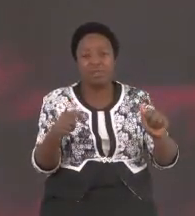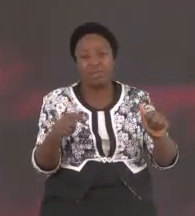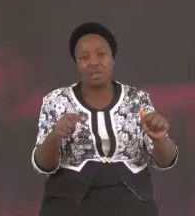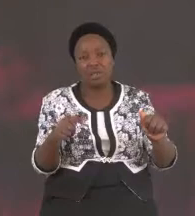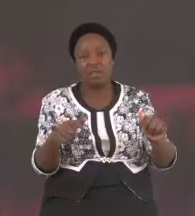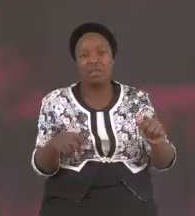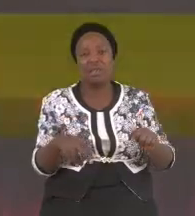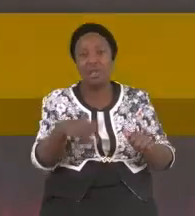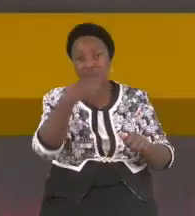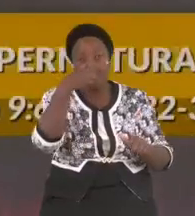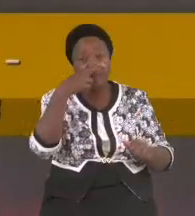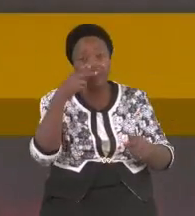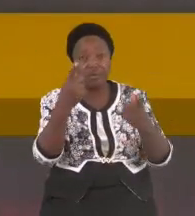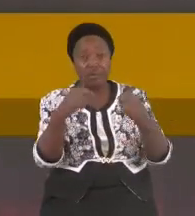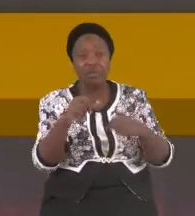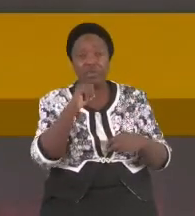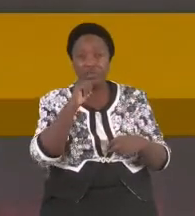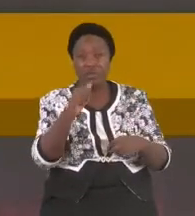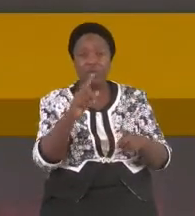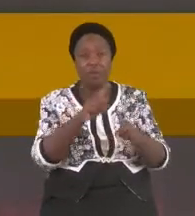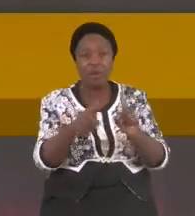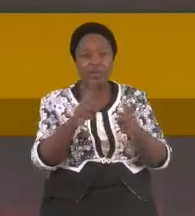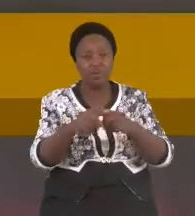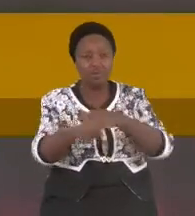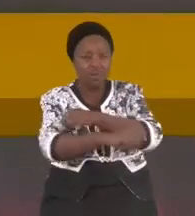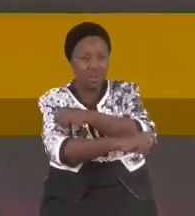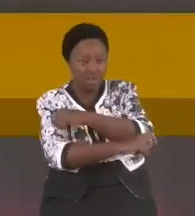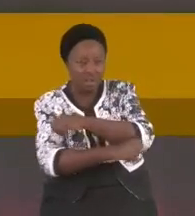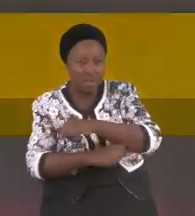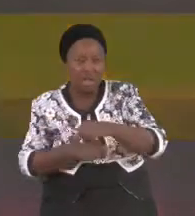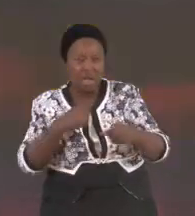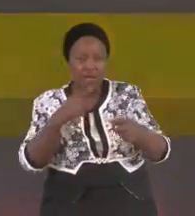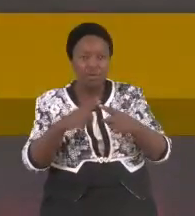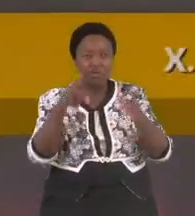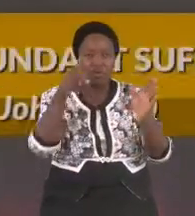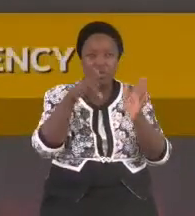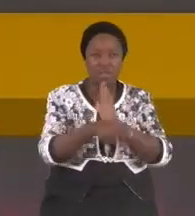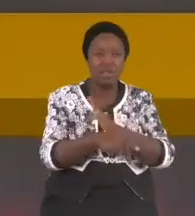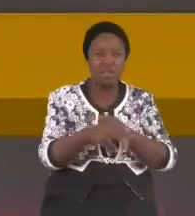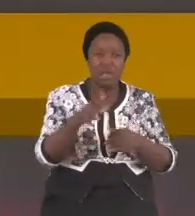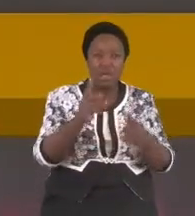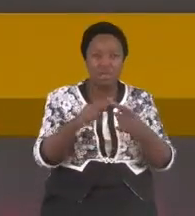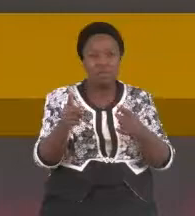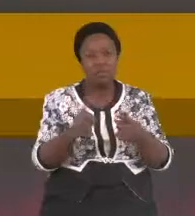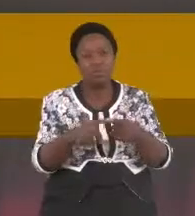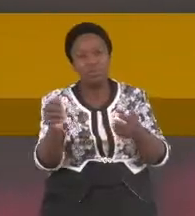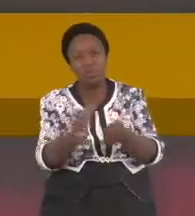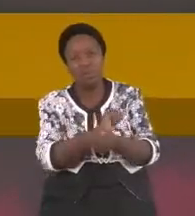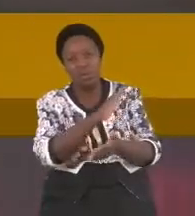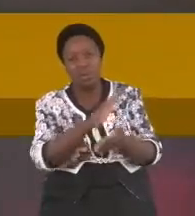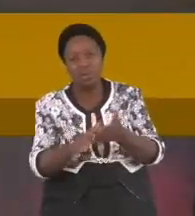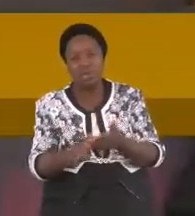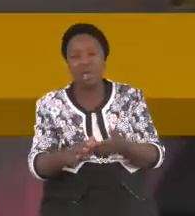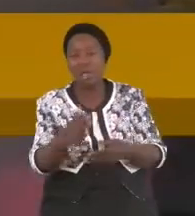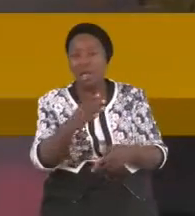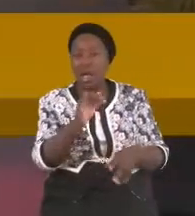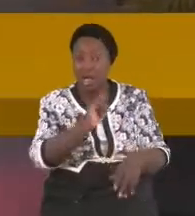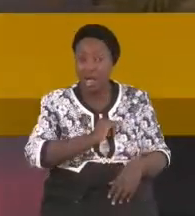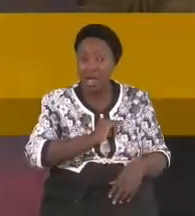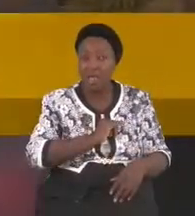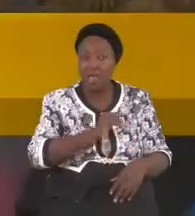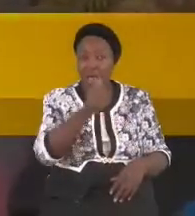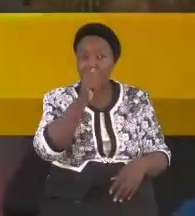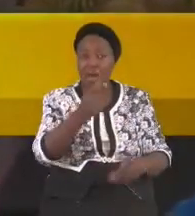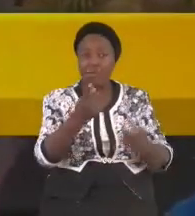for to steal, and to kill, and to destroy. But I am come